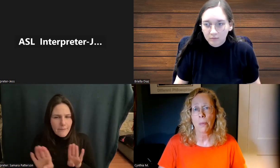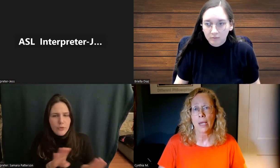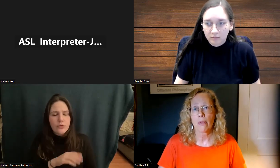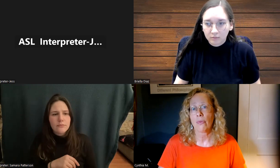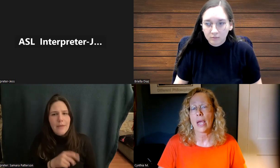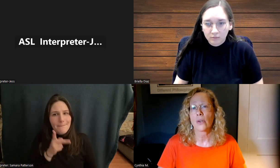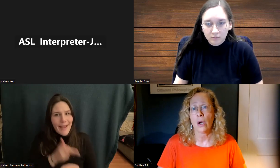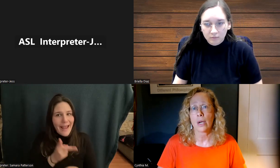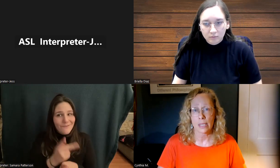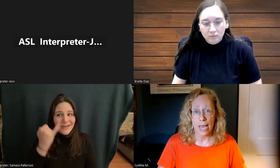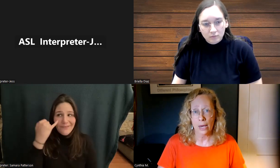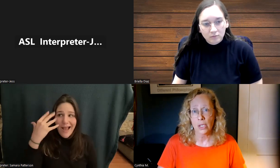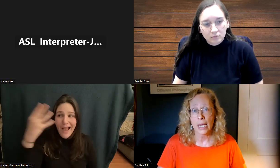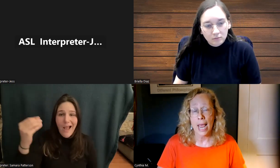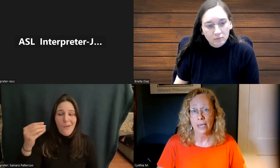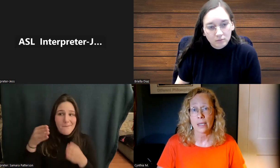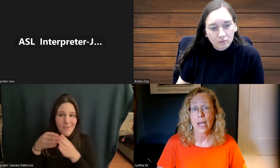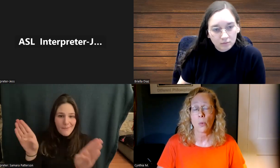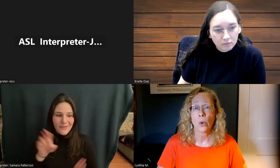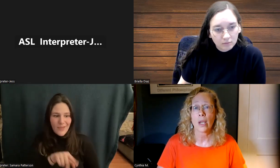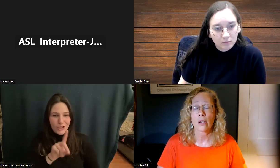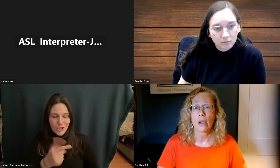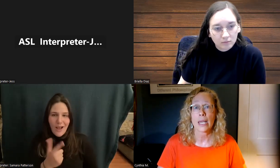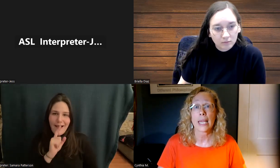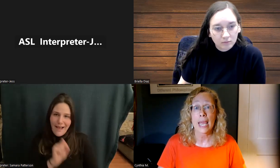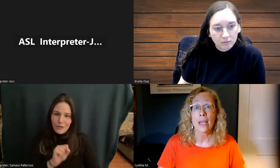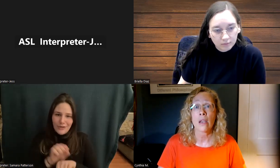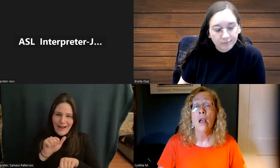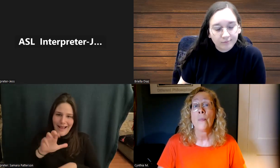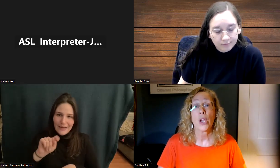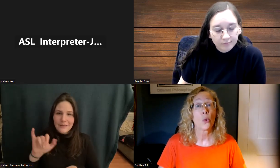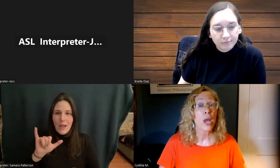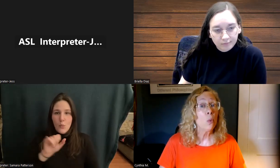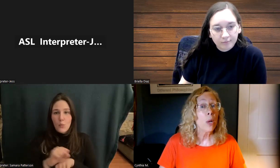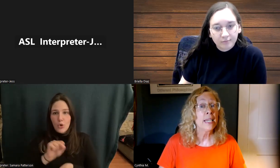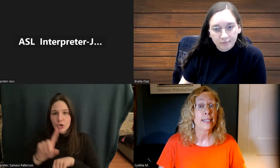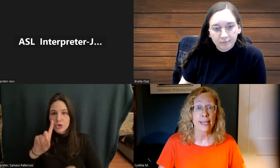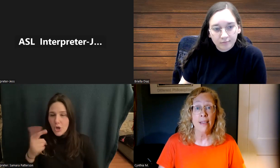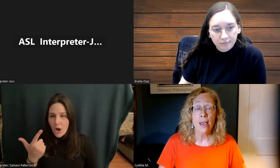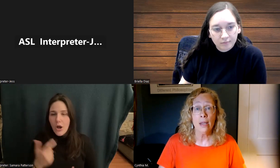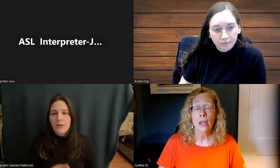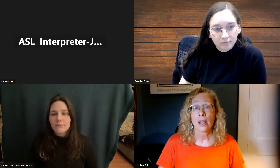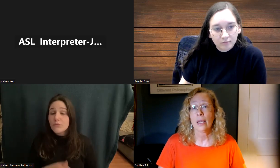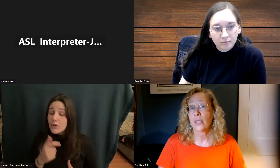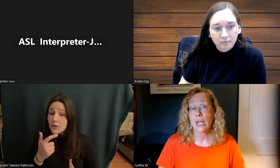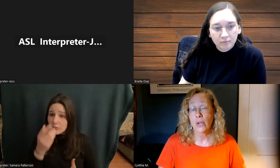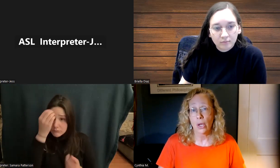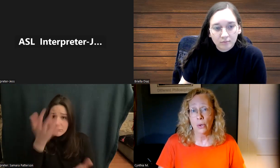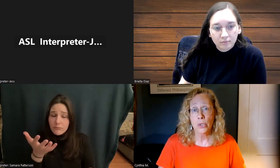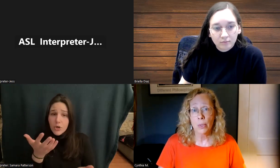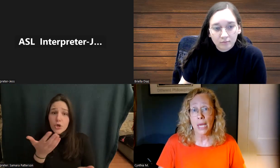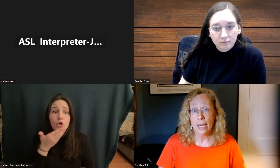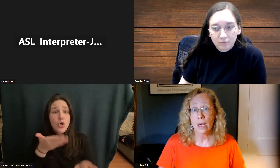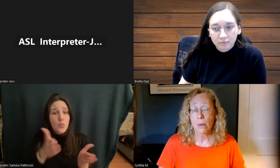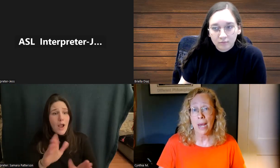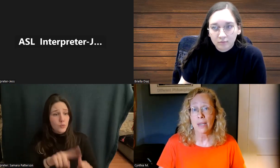in public that that dog is actually acting like a working dog. And again, a great way to see that is to even go